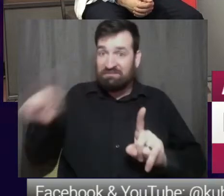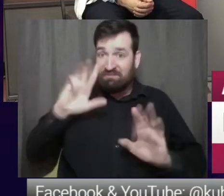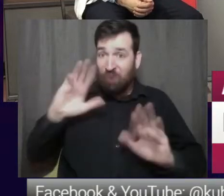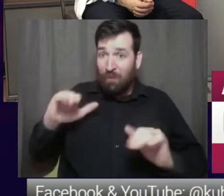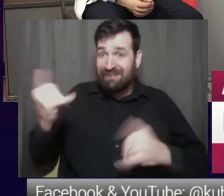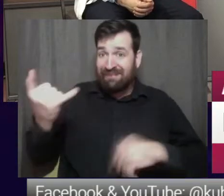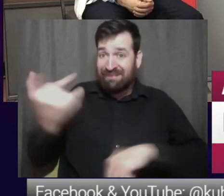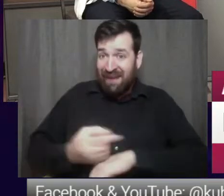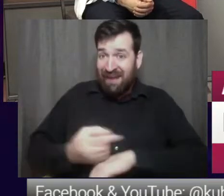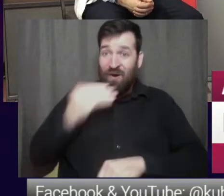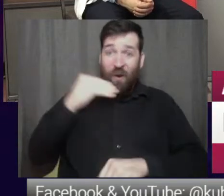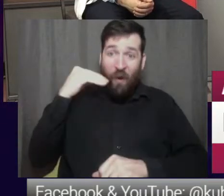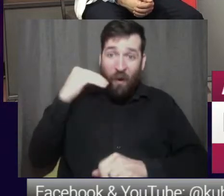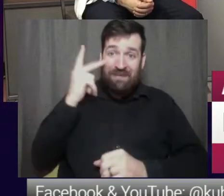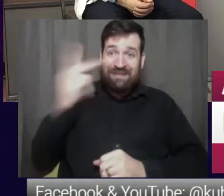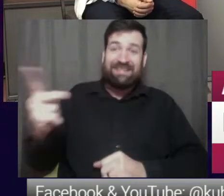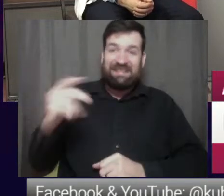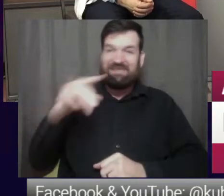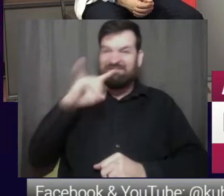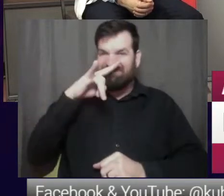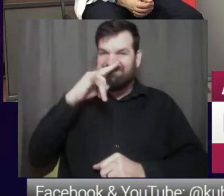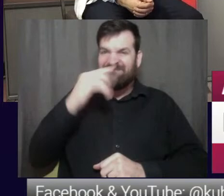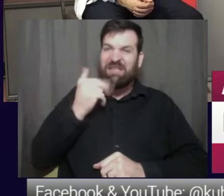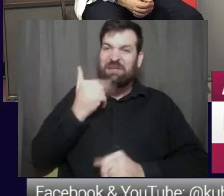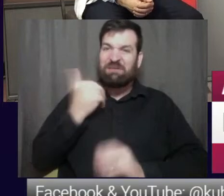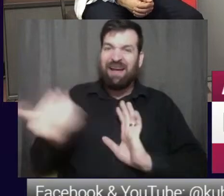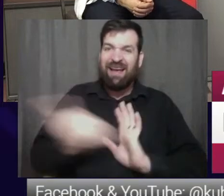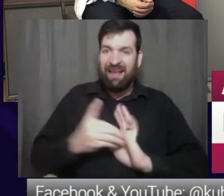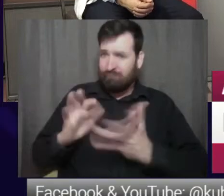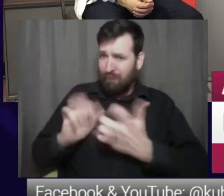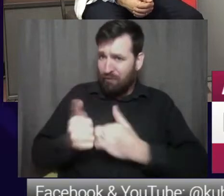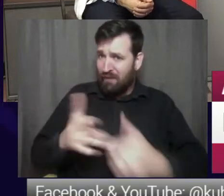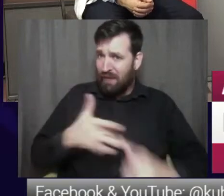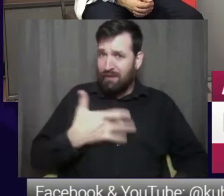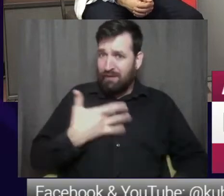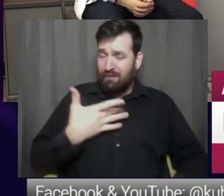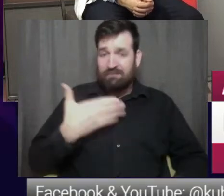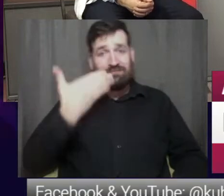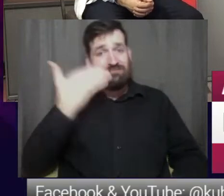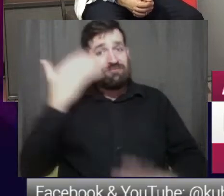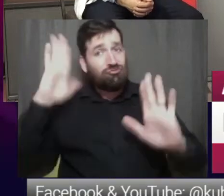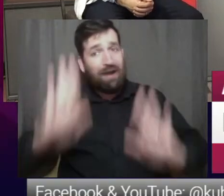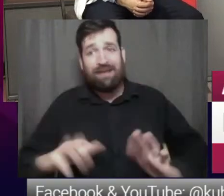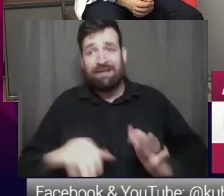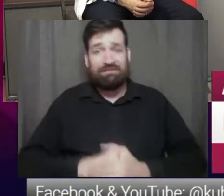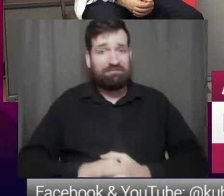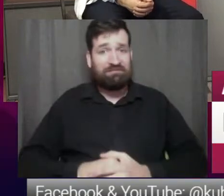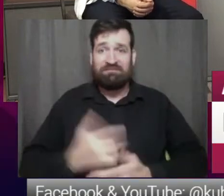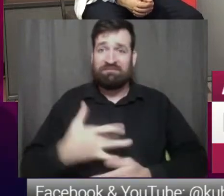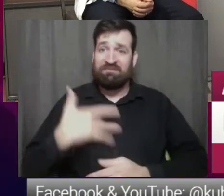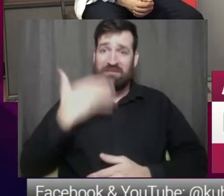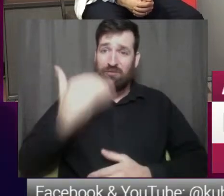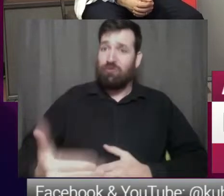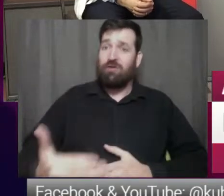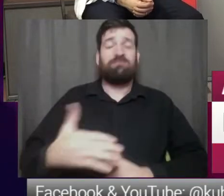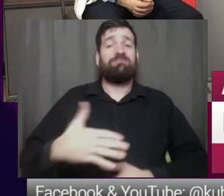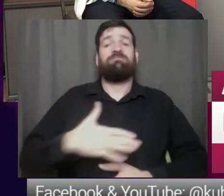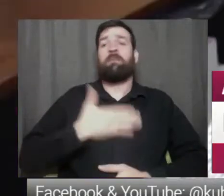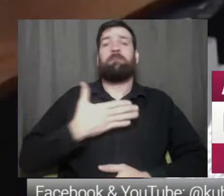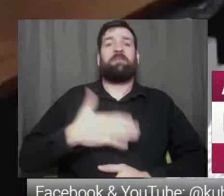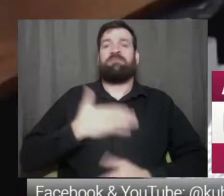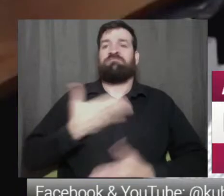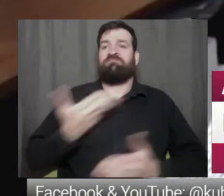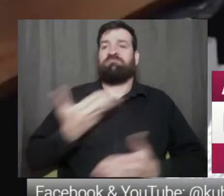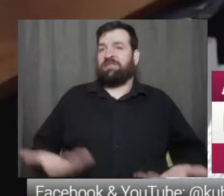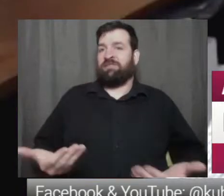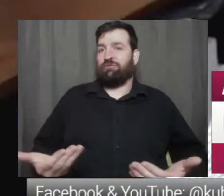cute little kids again. Yeah. How are you feeling? I'm feeling great. Yeah, feel really good. Happy to be joining you guys